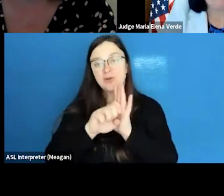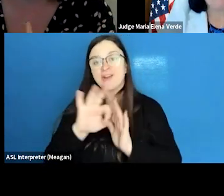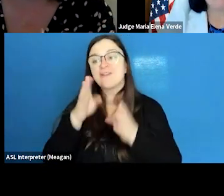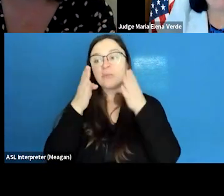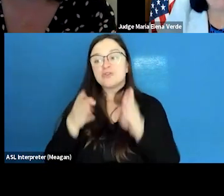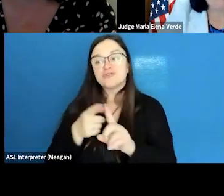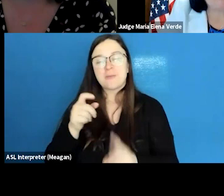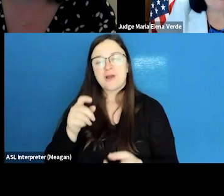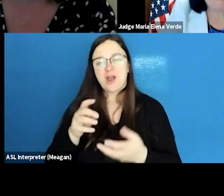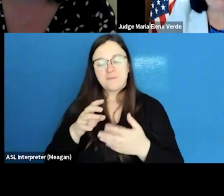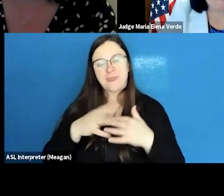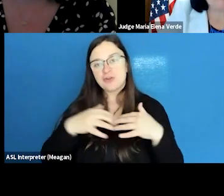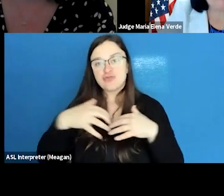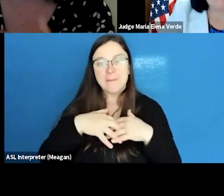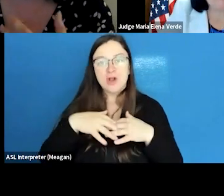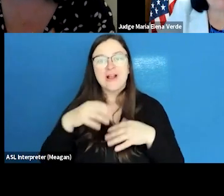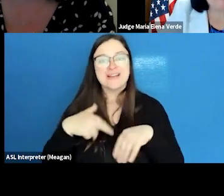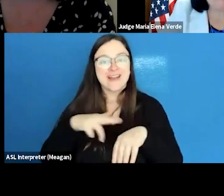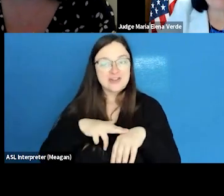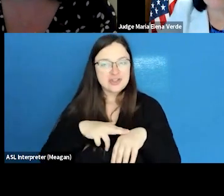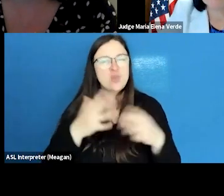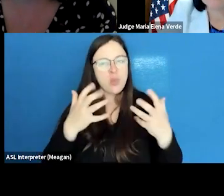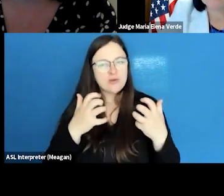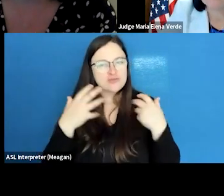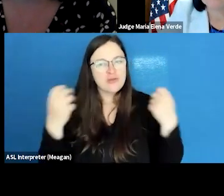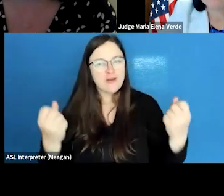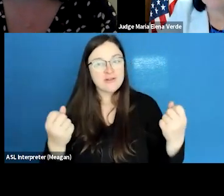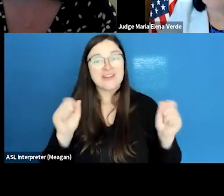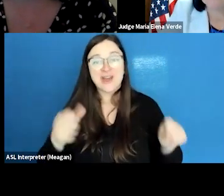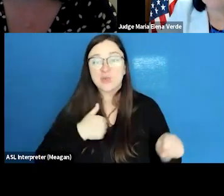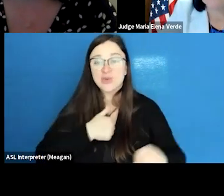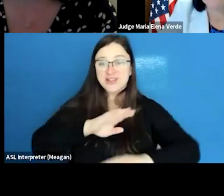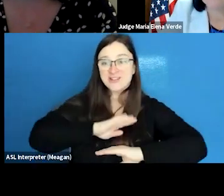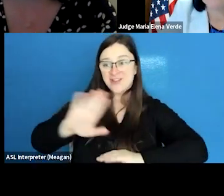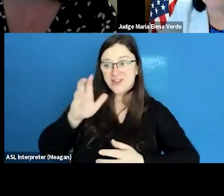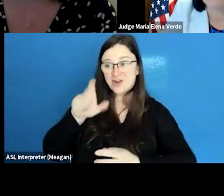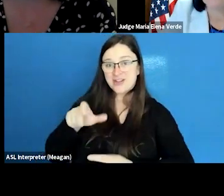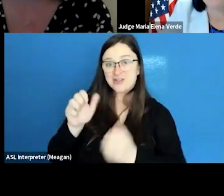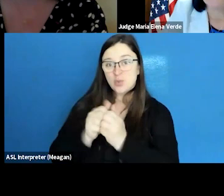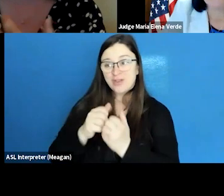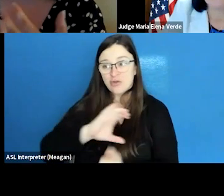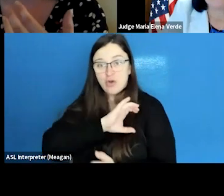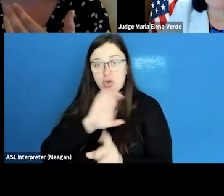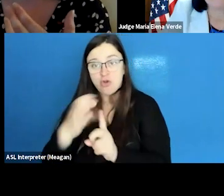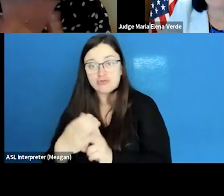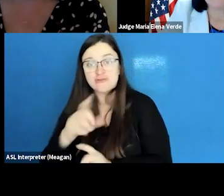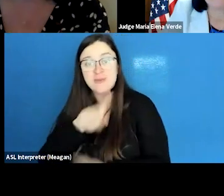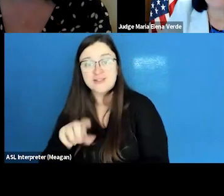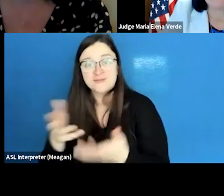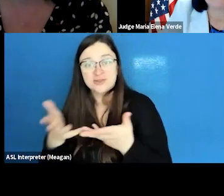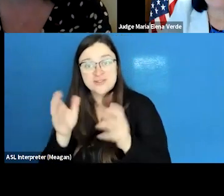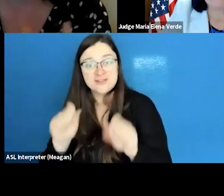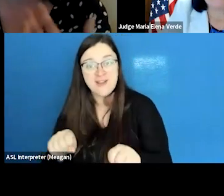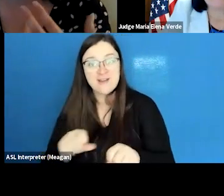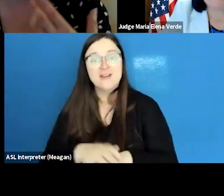nation and is seeking recovery, are we able to meet their needs with culturally responsive services? We know that the person